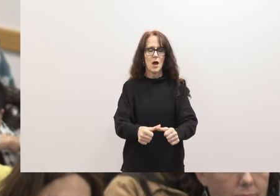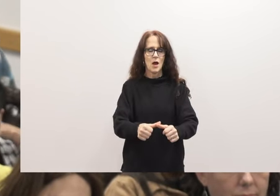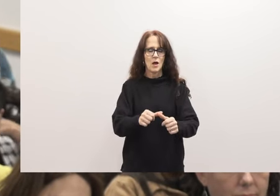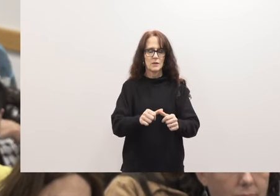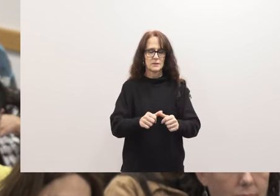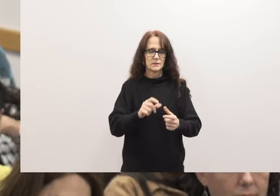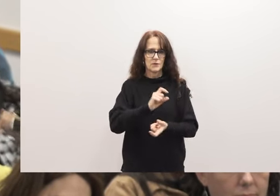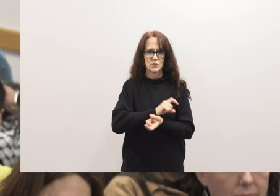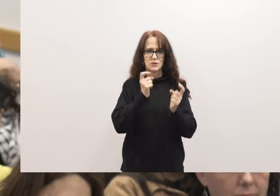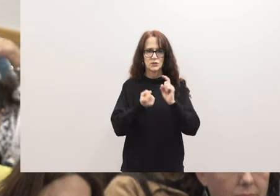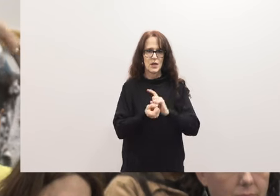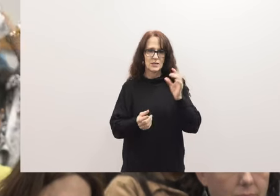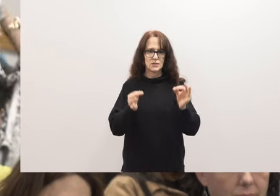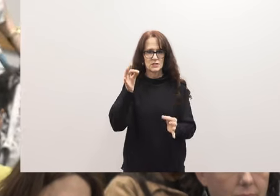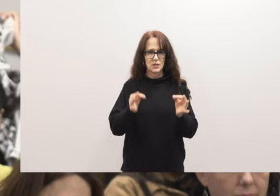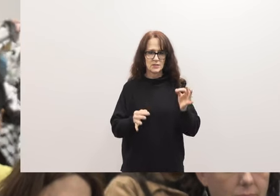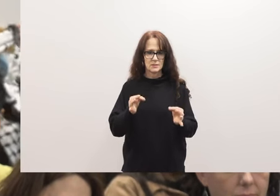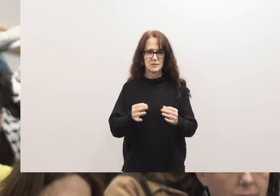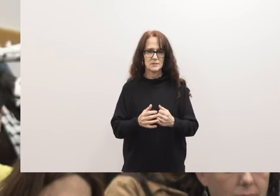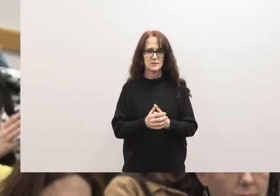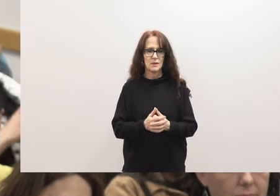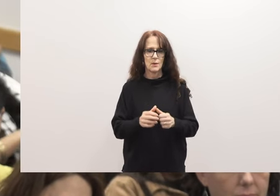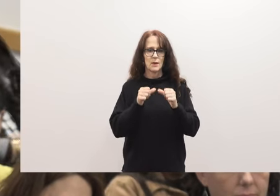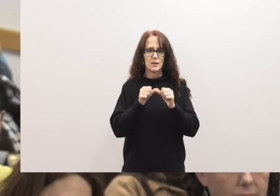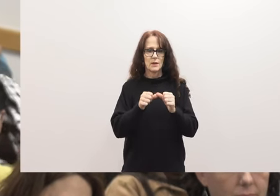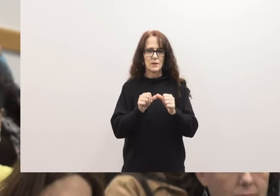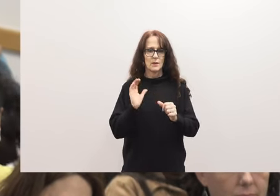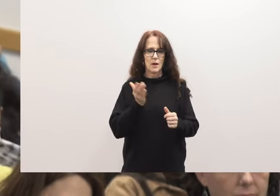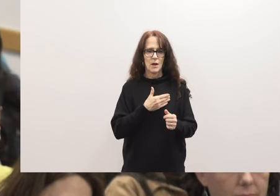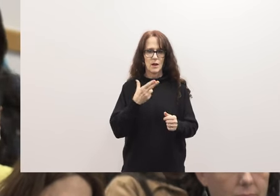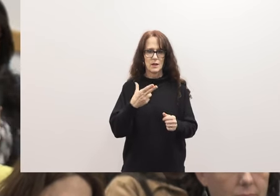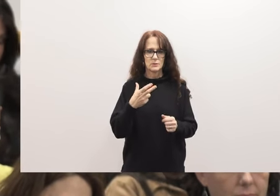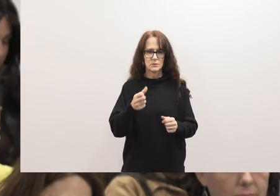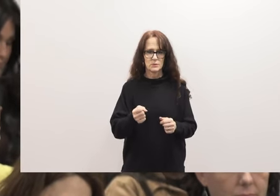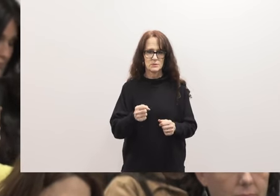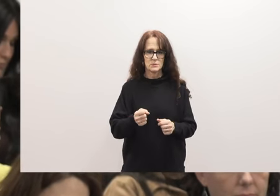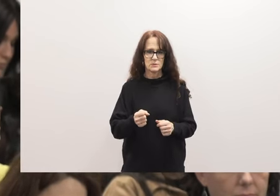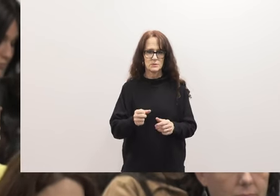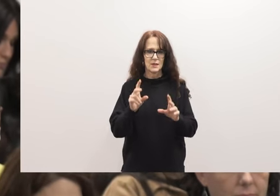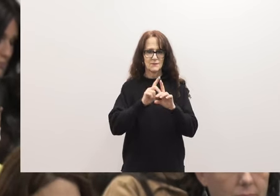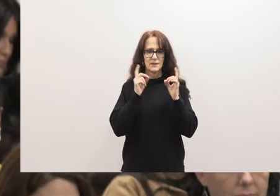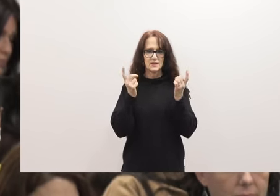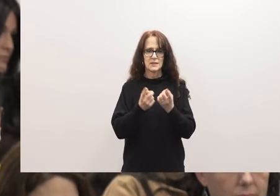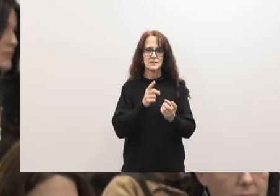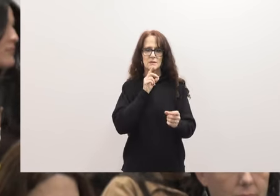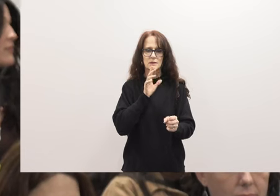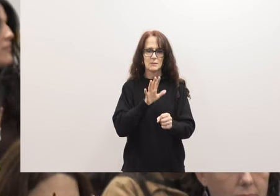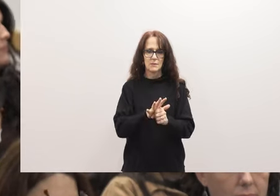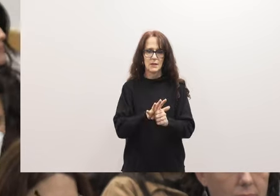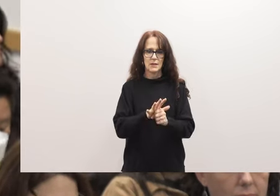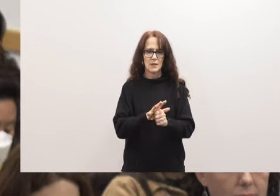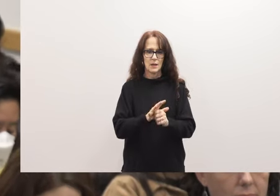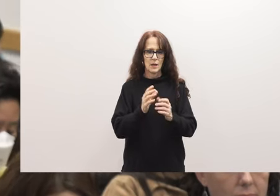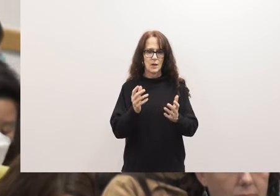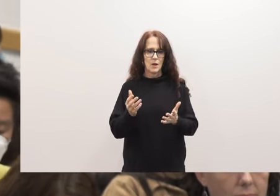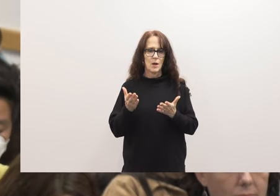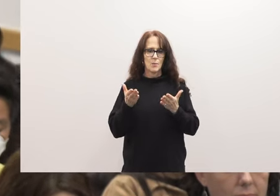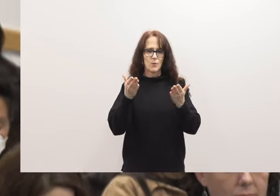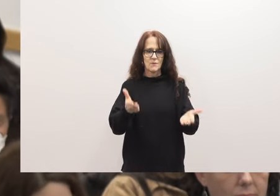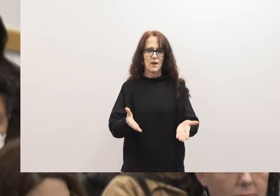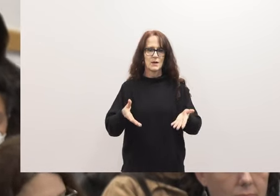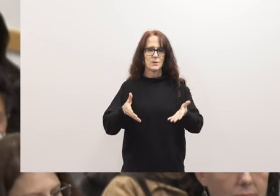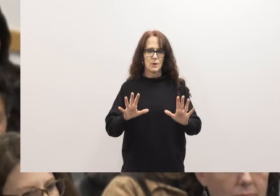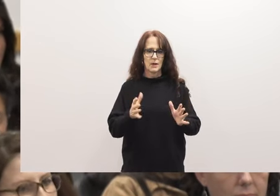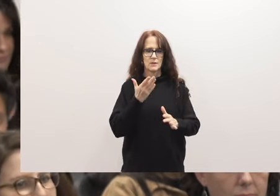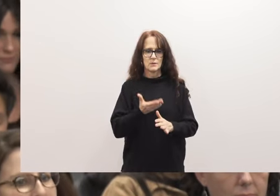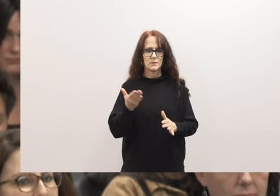justice. This is something we need to continue at our high schools. If the district is committed to providing pathways and